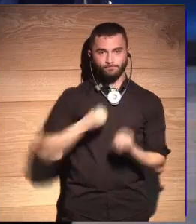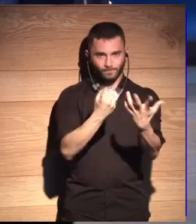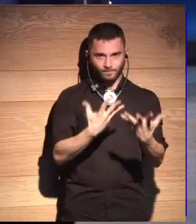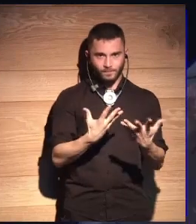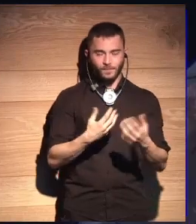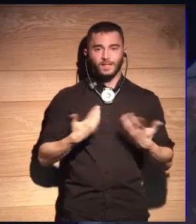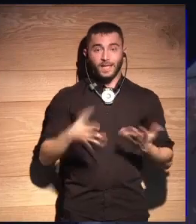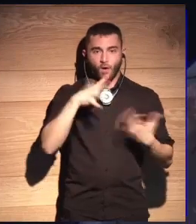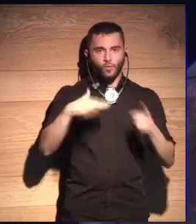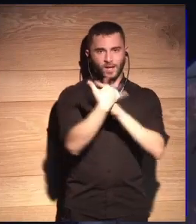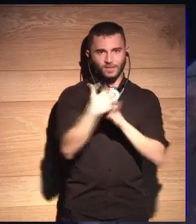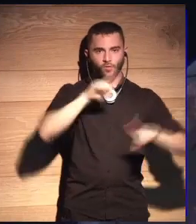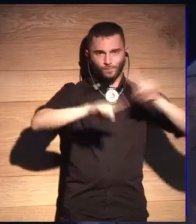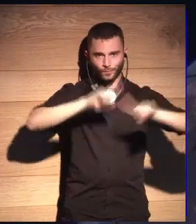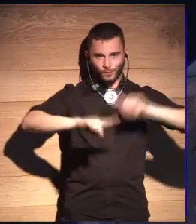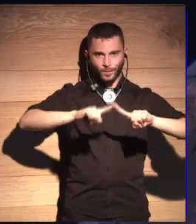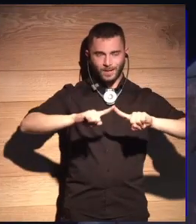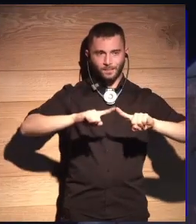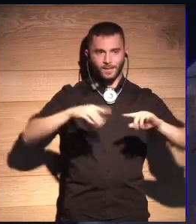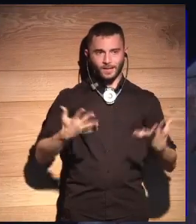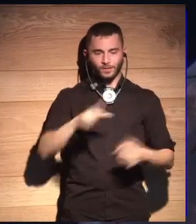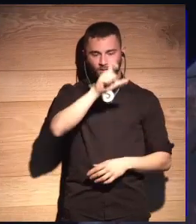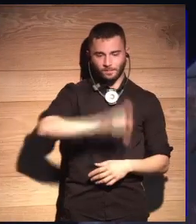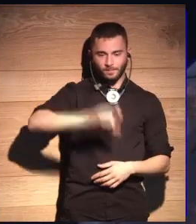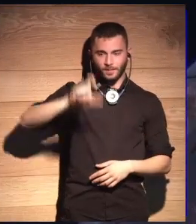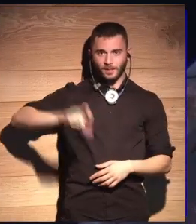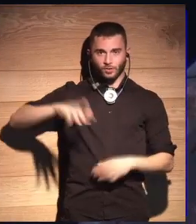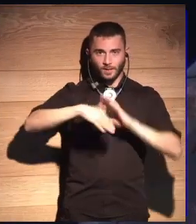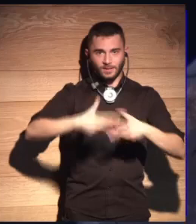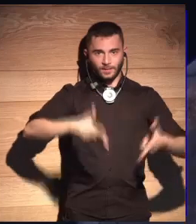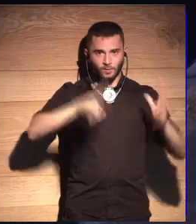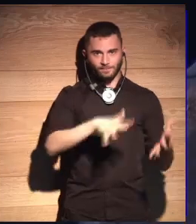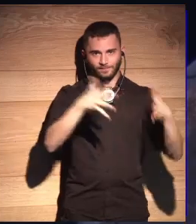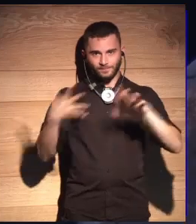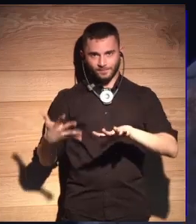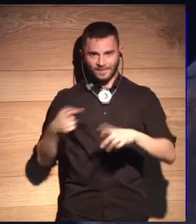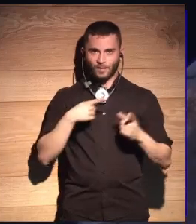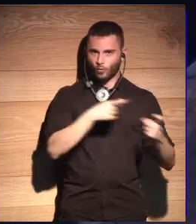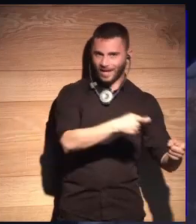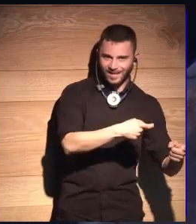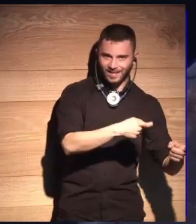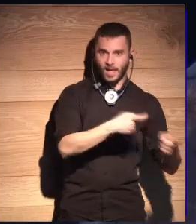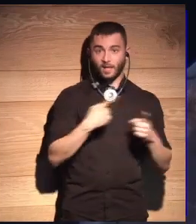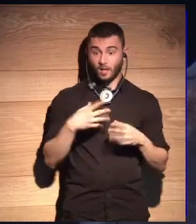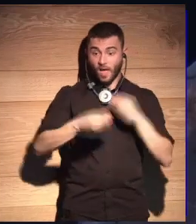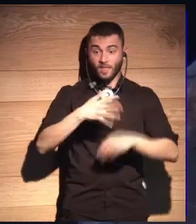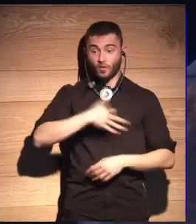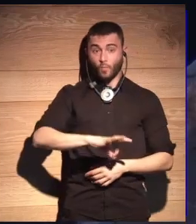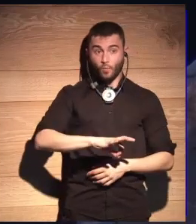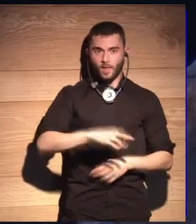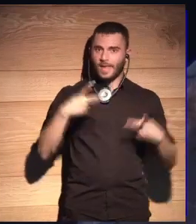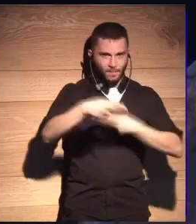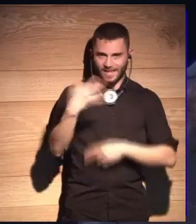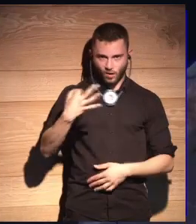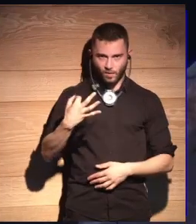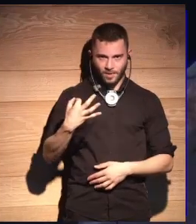to turn democracy into a version of warfare, they can, and it's very difficult to know what to do with these people, and they have